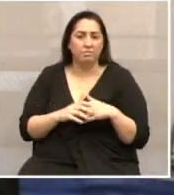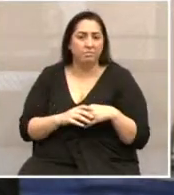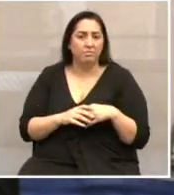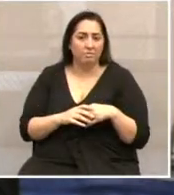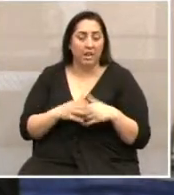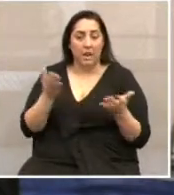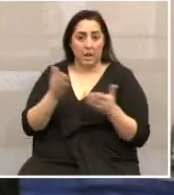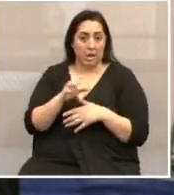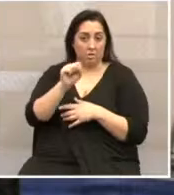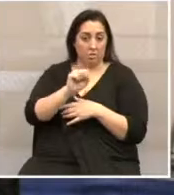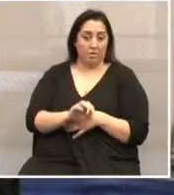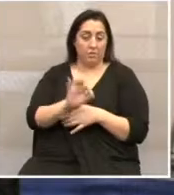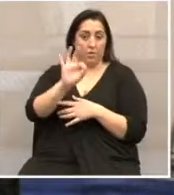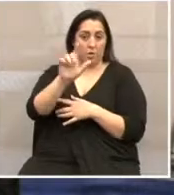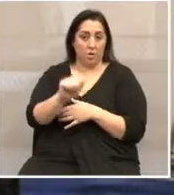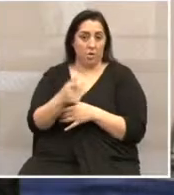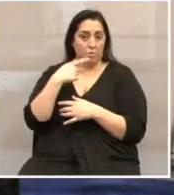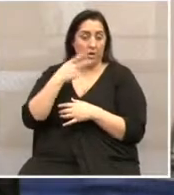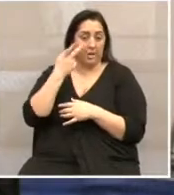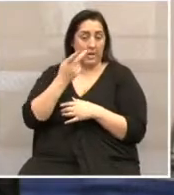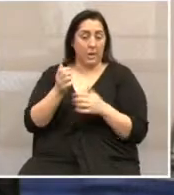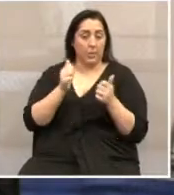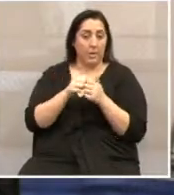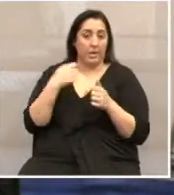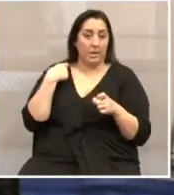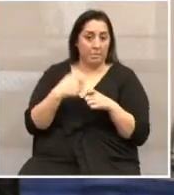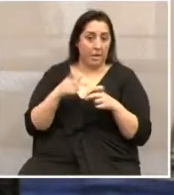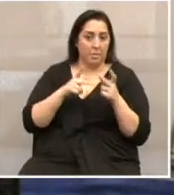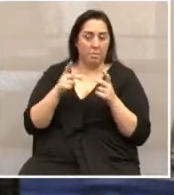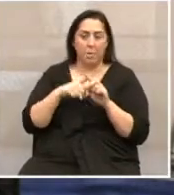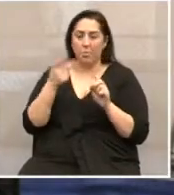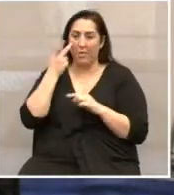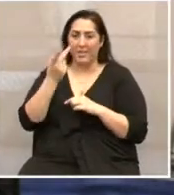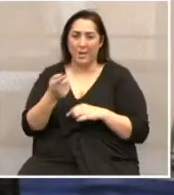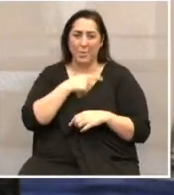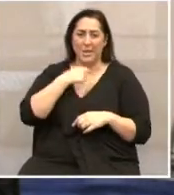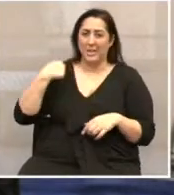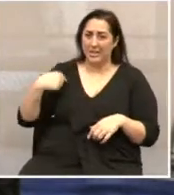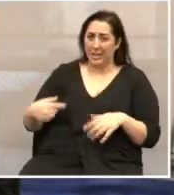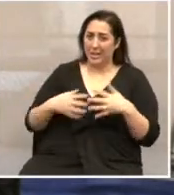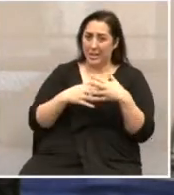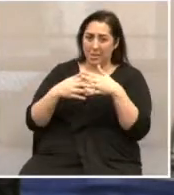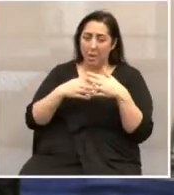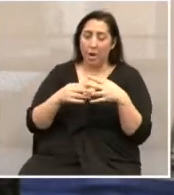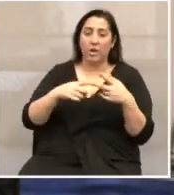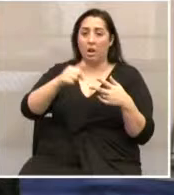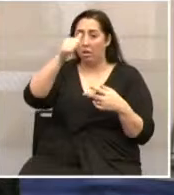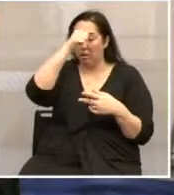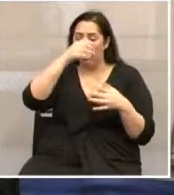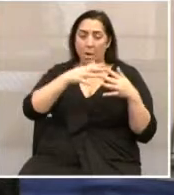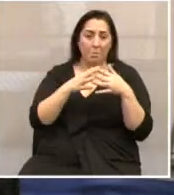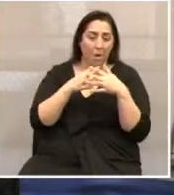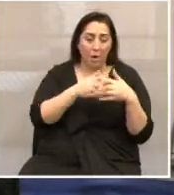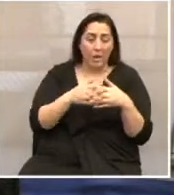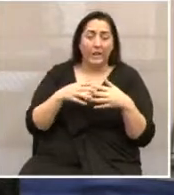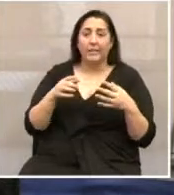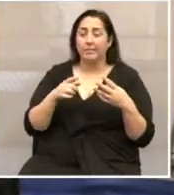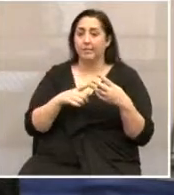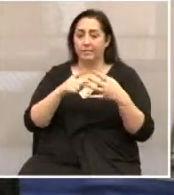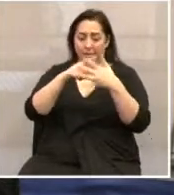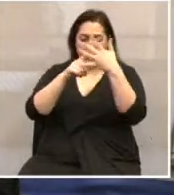but we're seeing it targeting Vietnamese American communities, Chinese American communities, Indian American communities. We have to